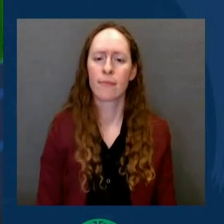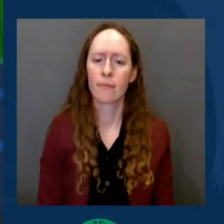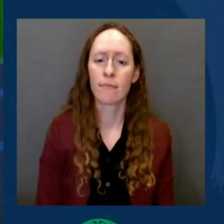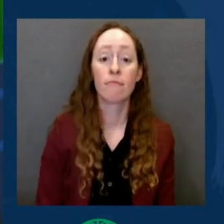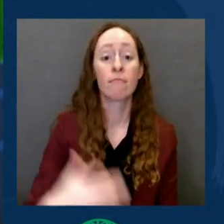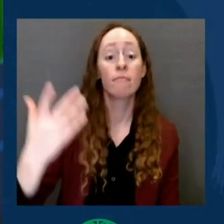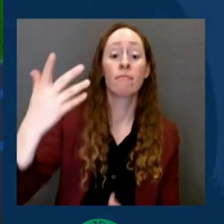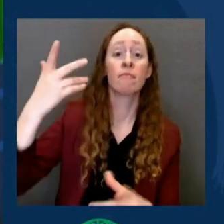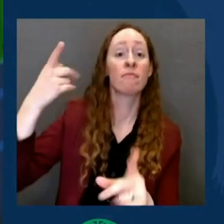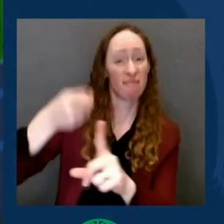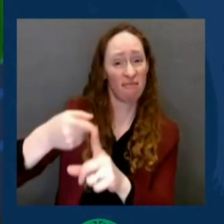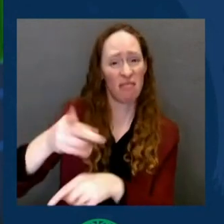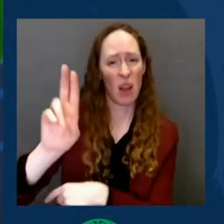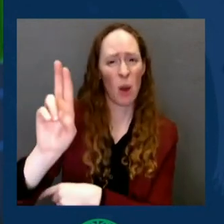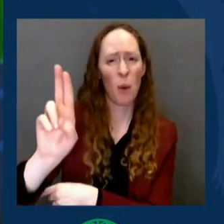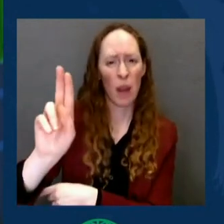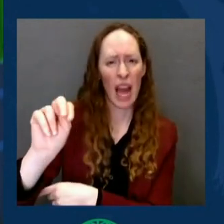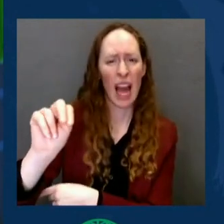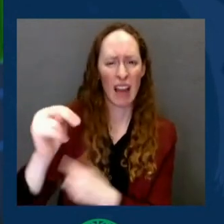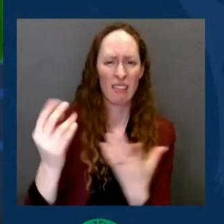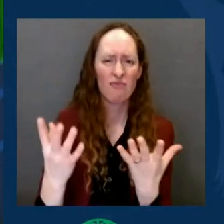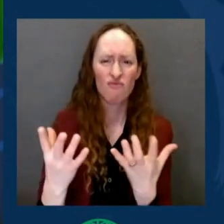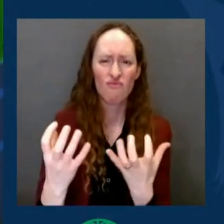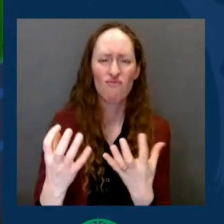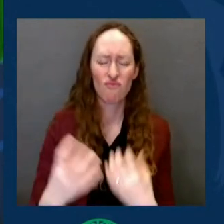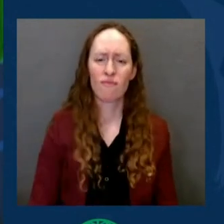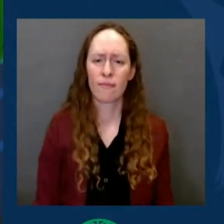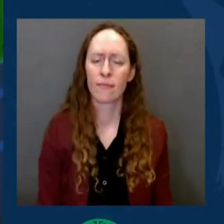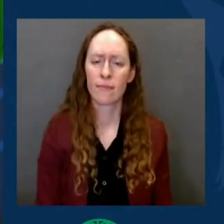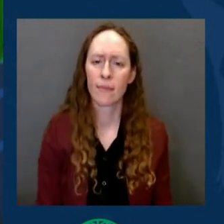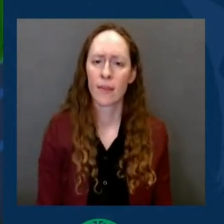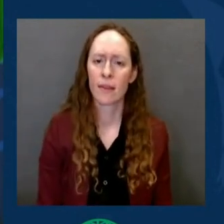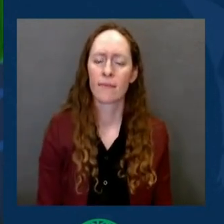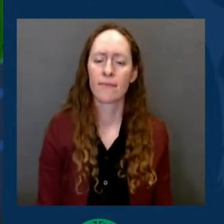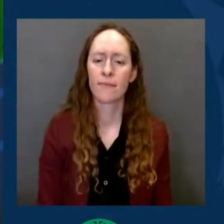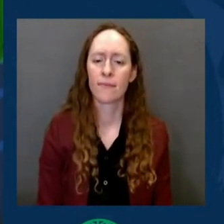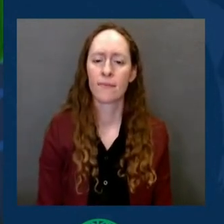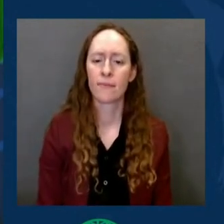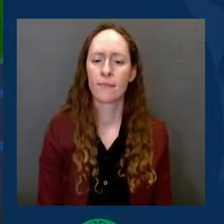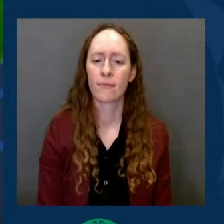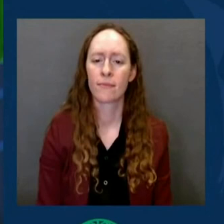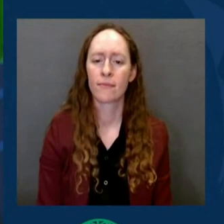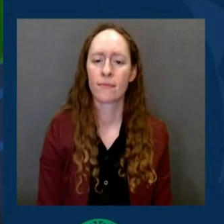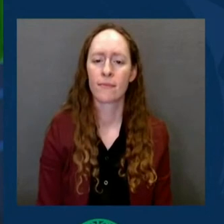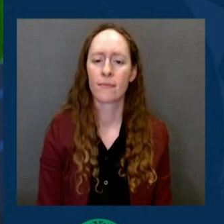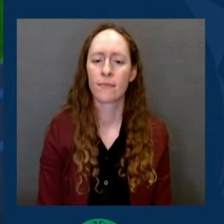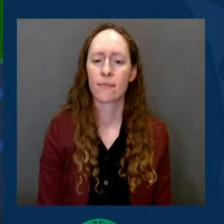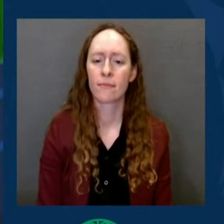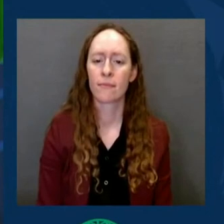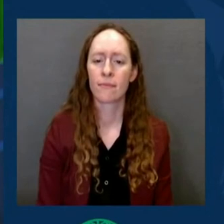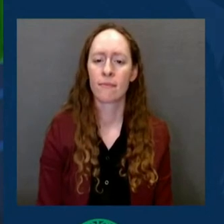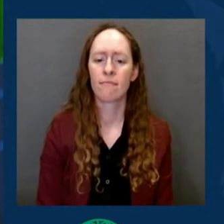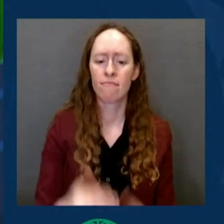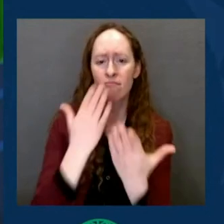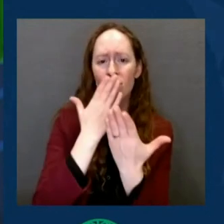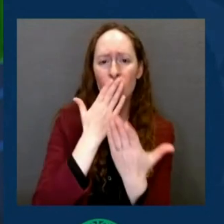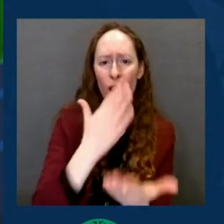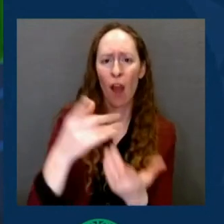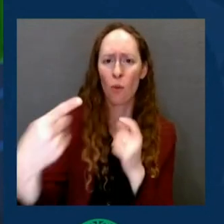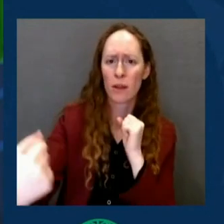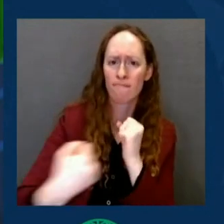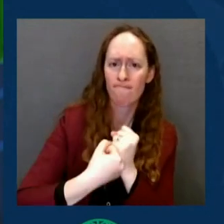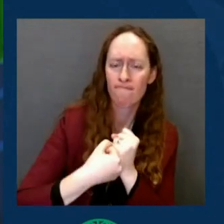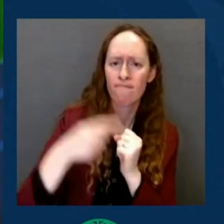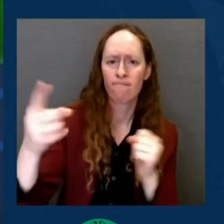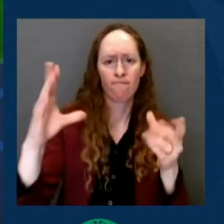And thank you for this. We have gotten the response that we wanted from you. Thank you. And we want the support of the United